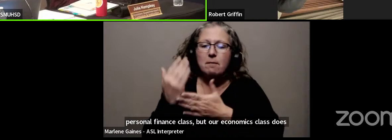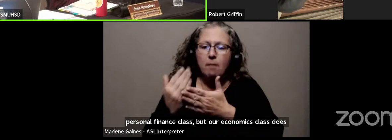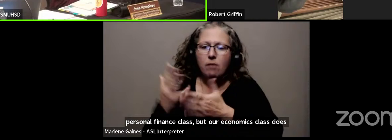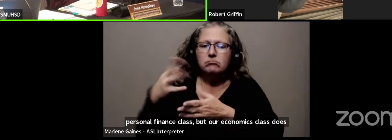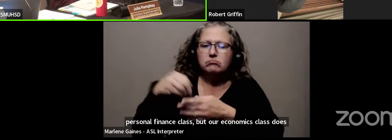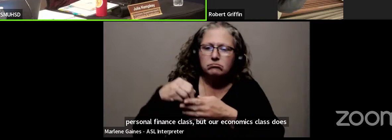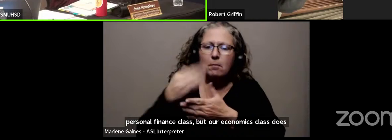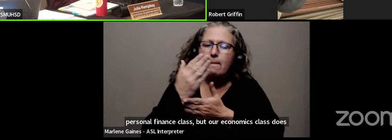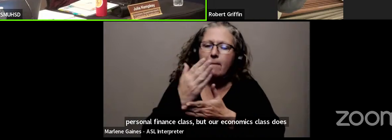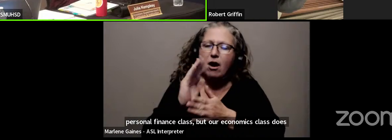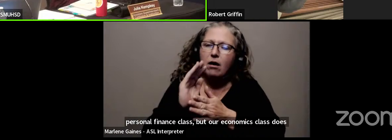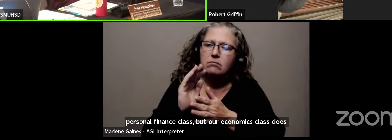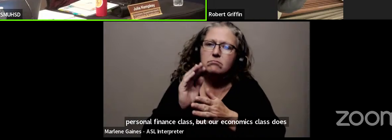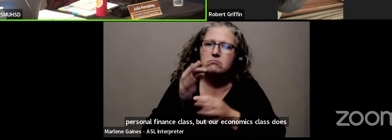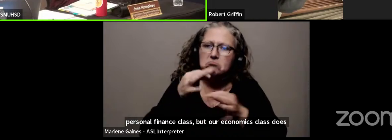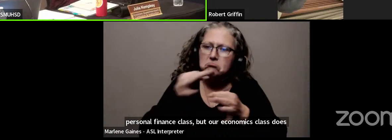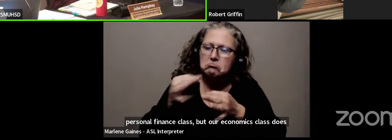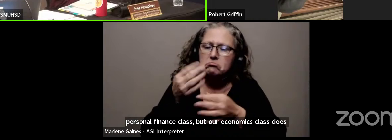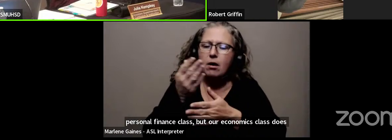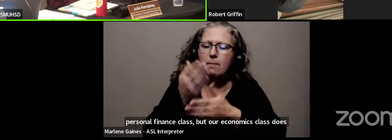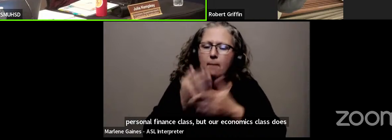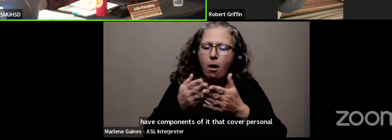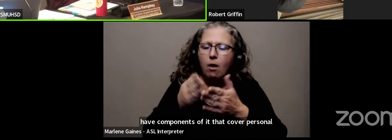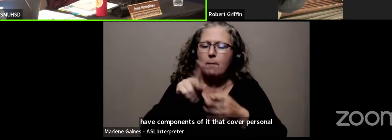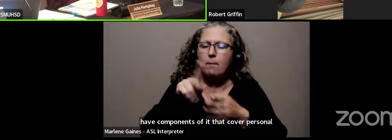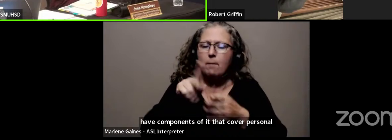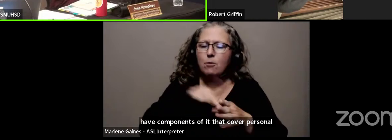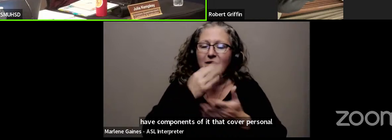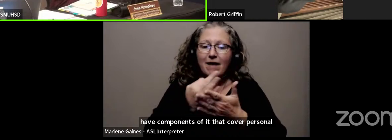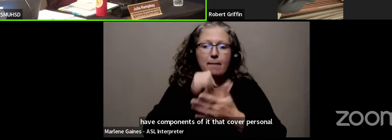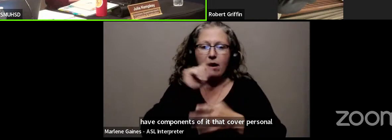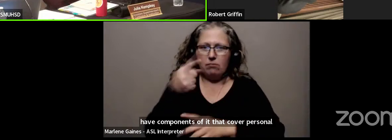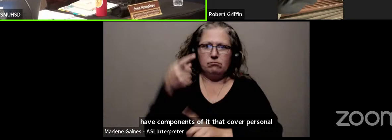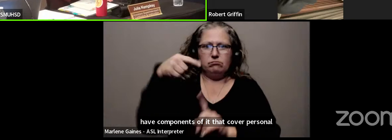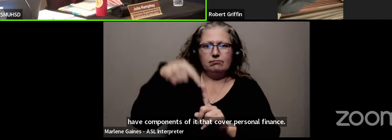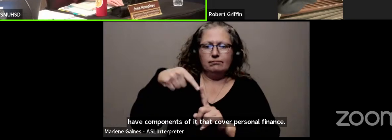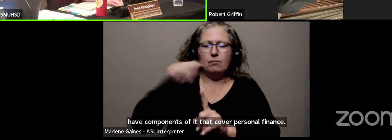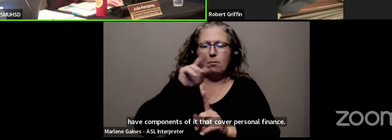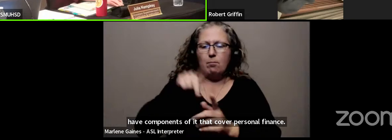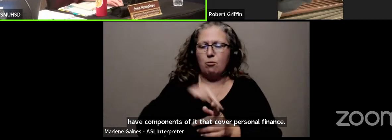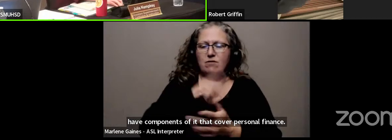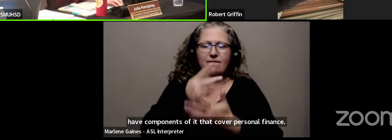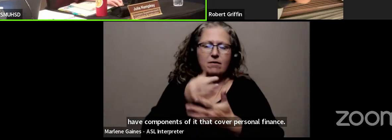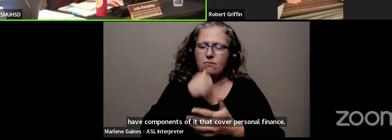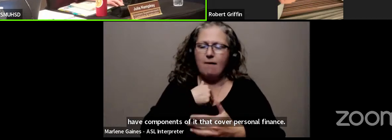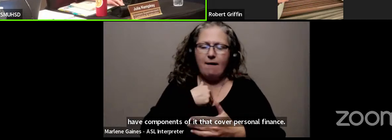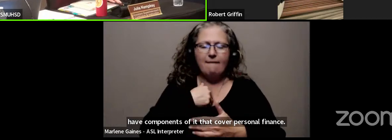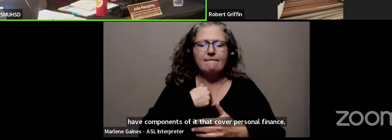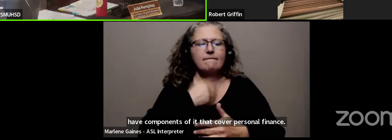cover personal Mhm. finance. Okay, good. But not a standalone course. Okay, thanks.